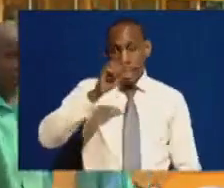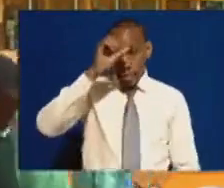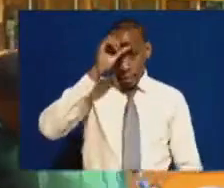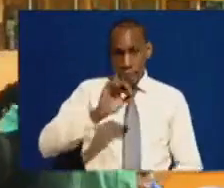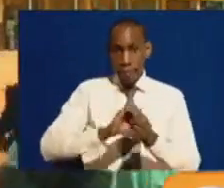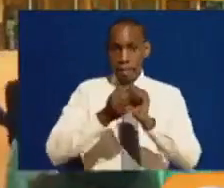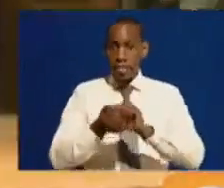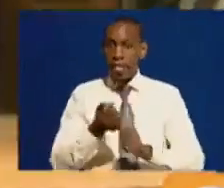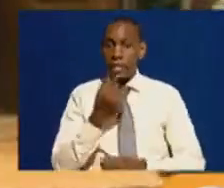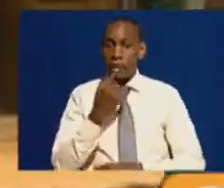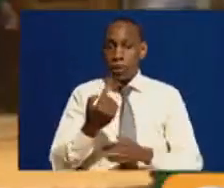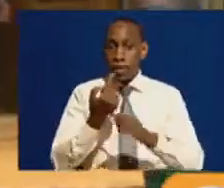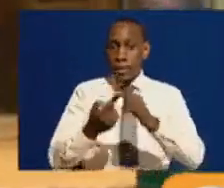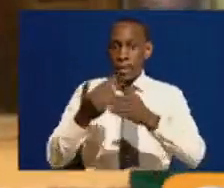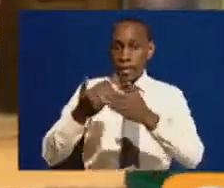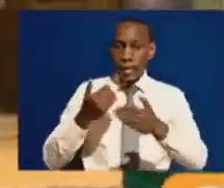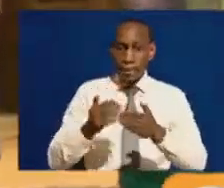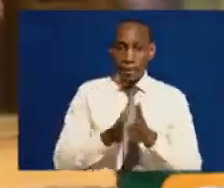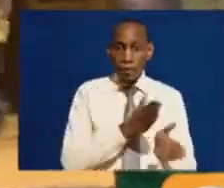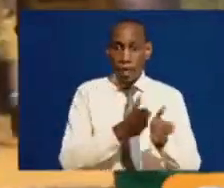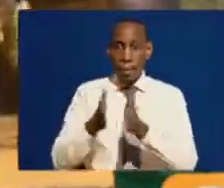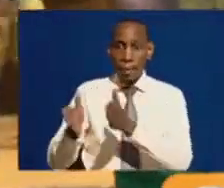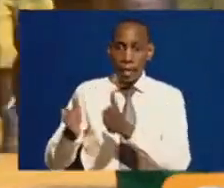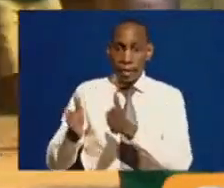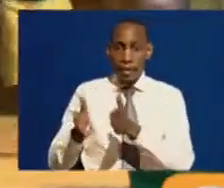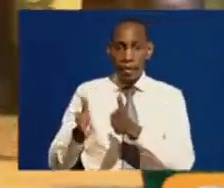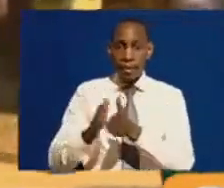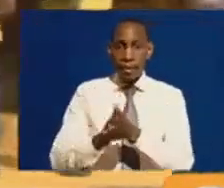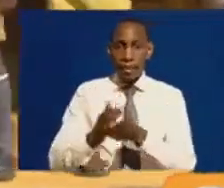lake la mwaka jana la mipango yake ya kuondolea